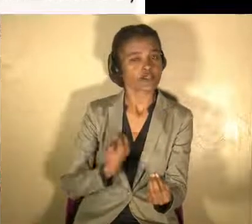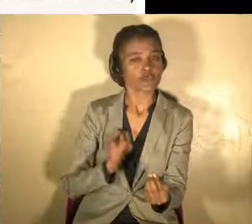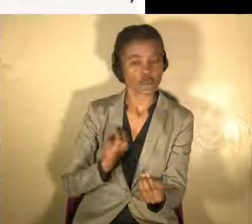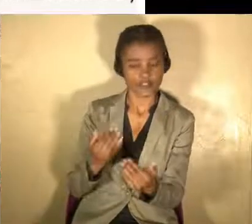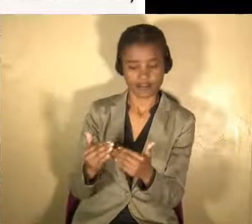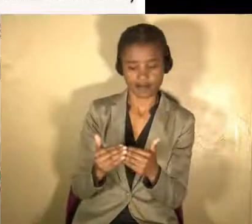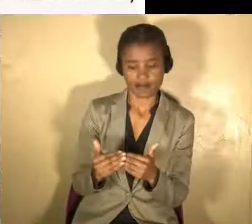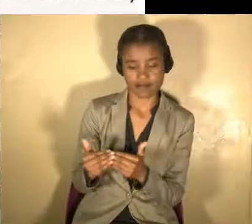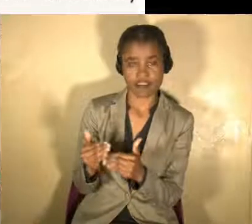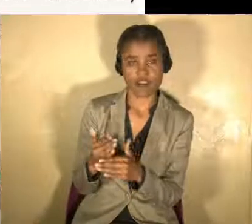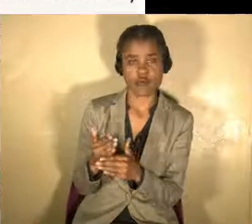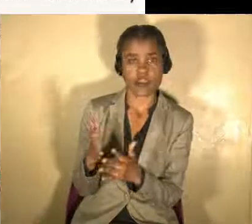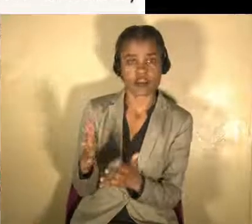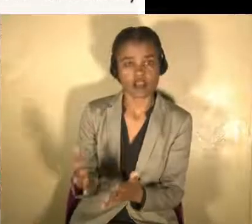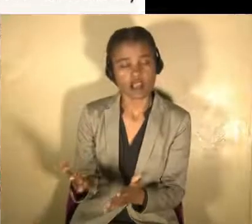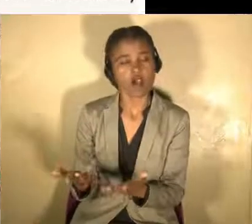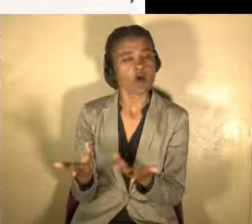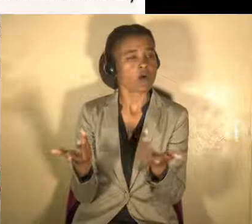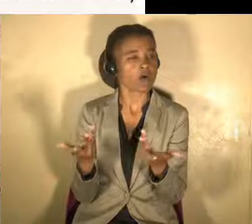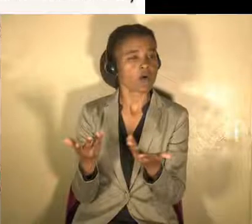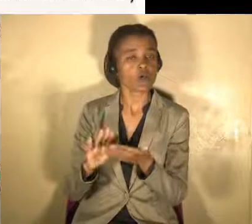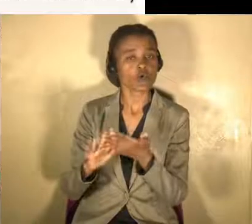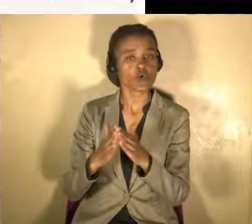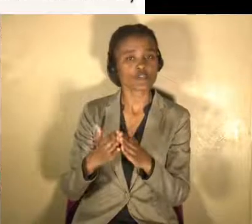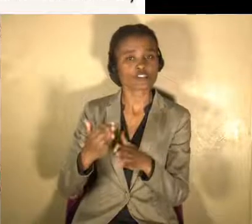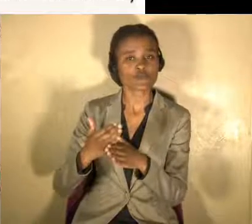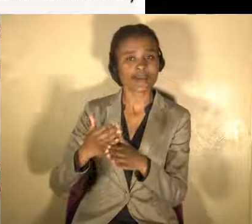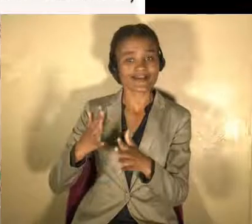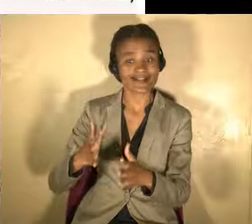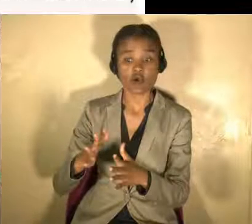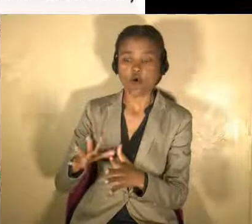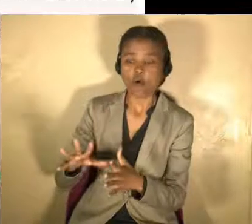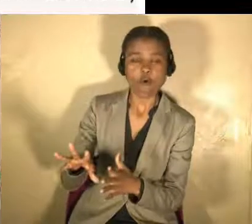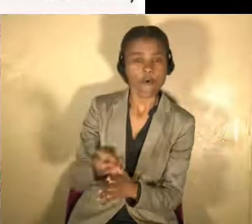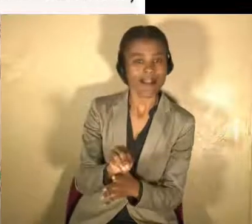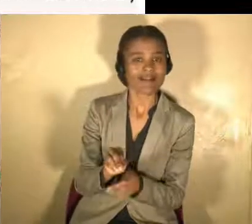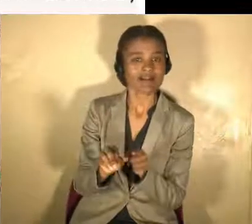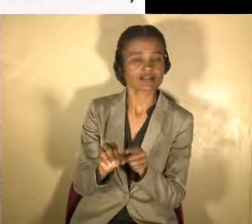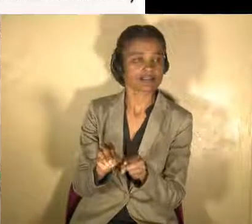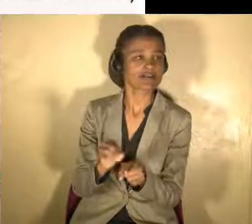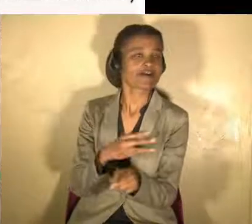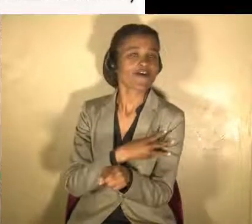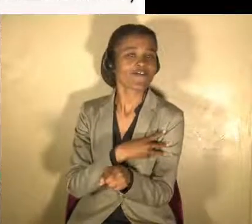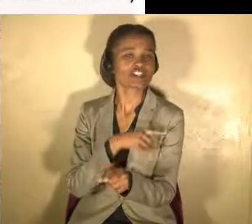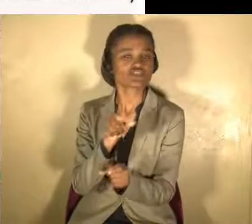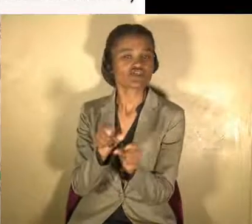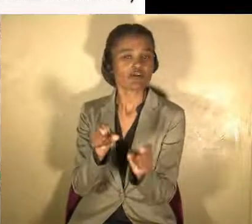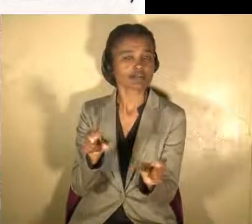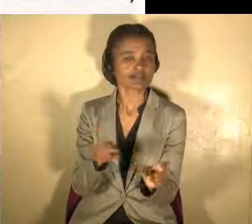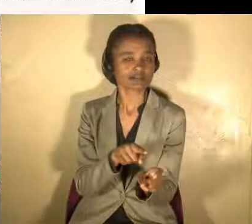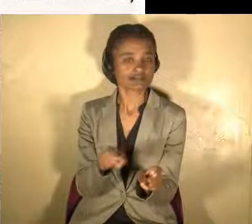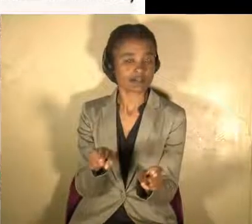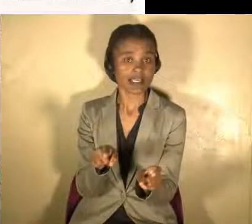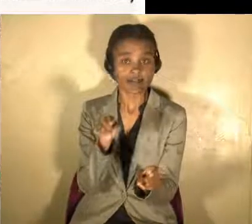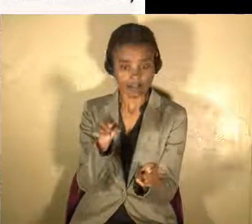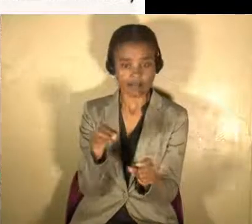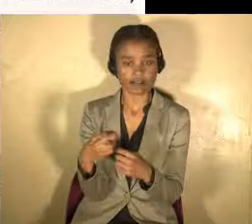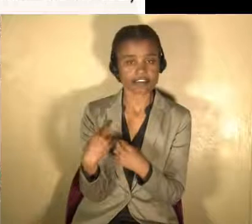your community workers. So all these officials, they would feed in